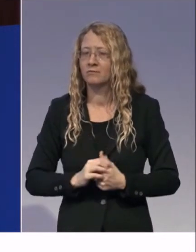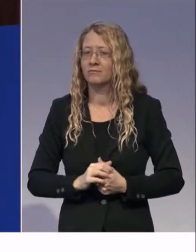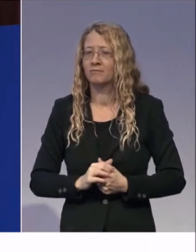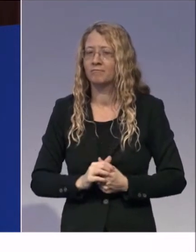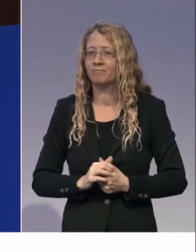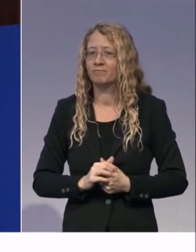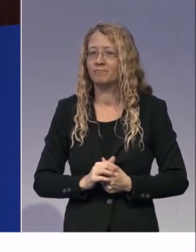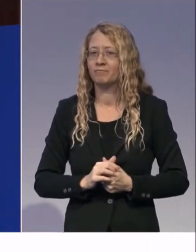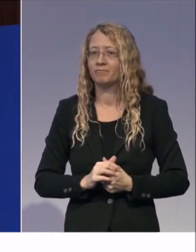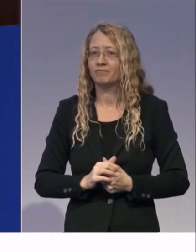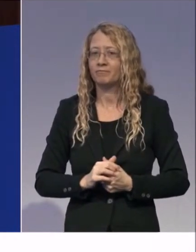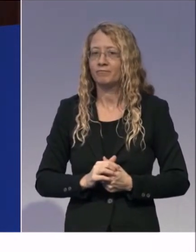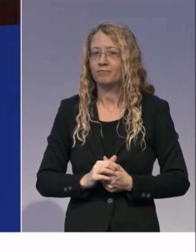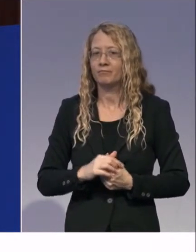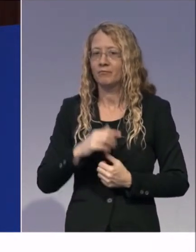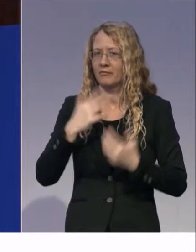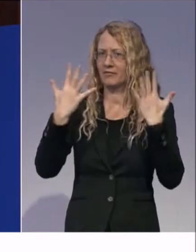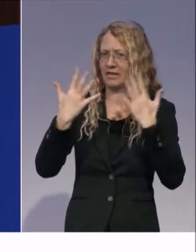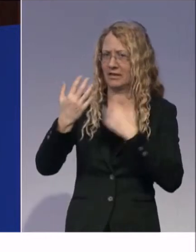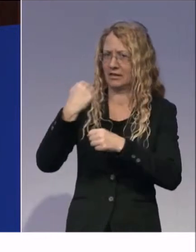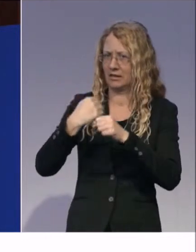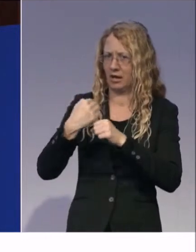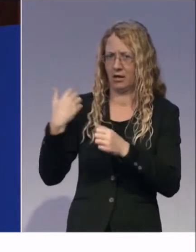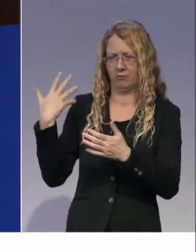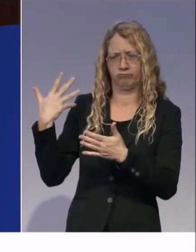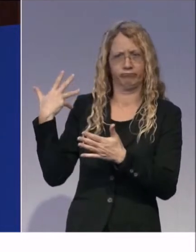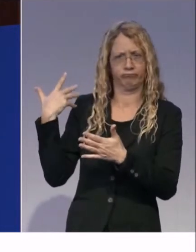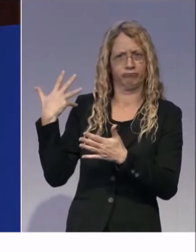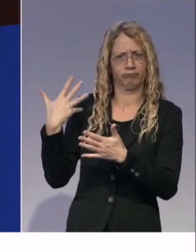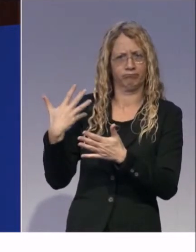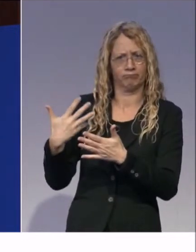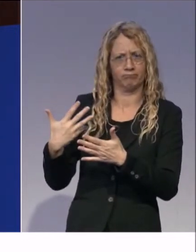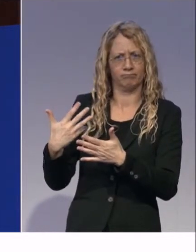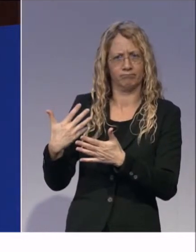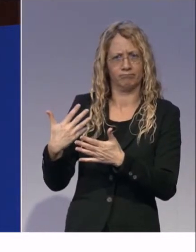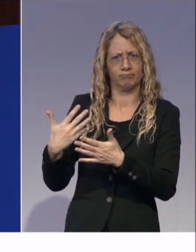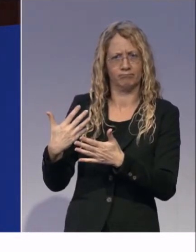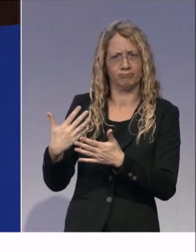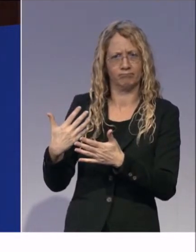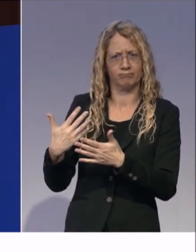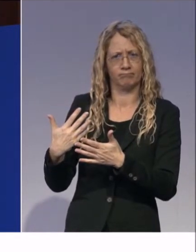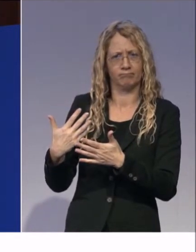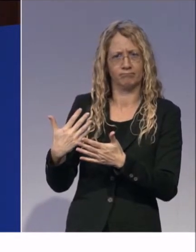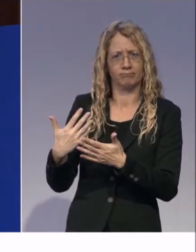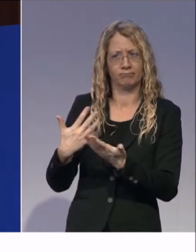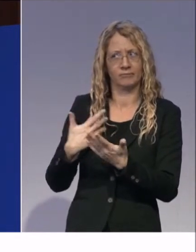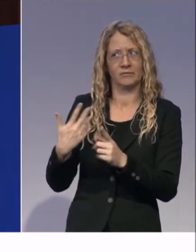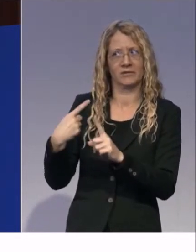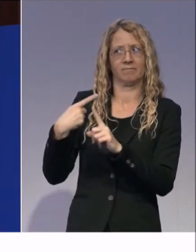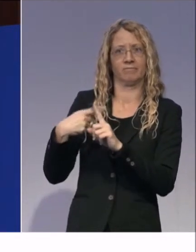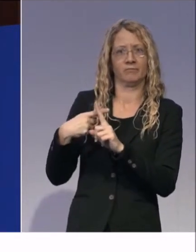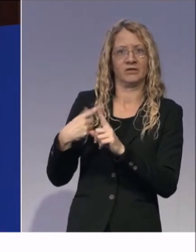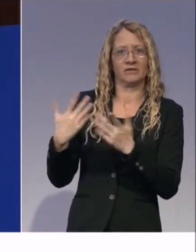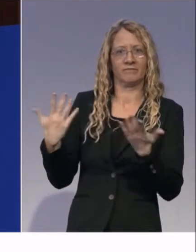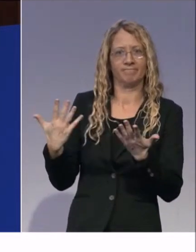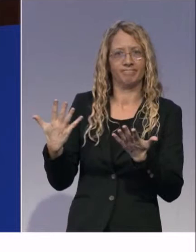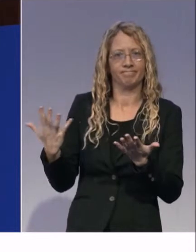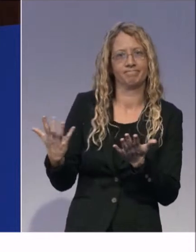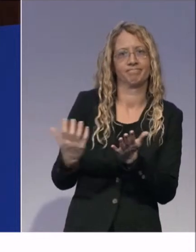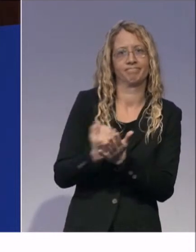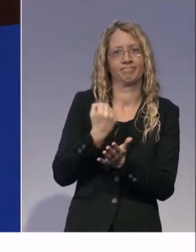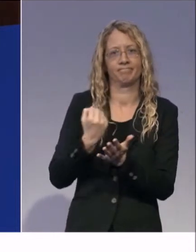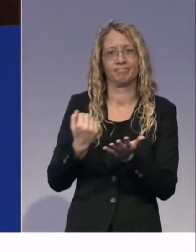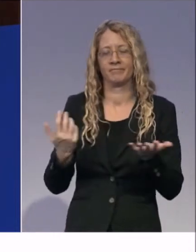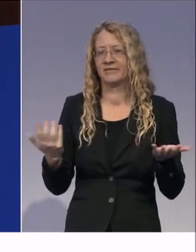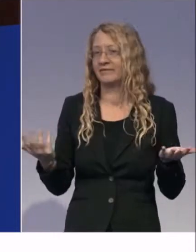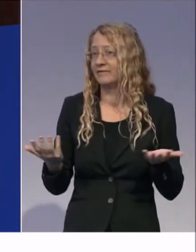10 years, I have the privilege not only to be one of the voices of the community of